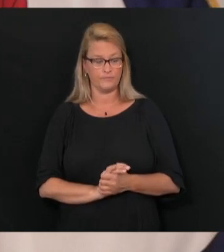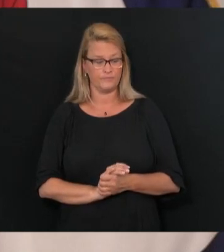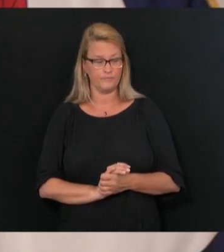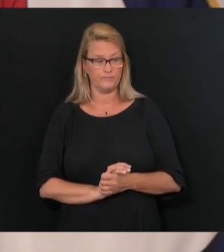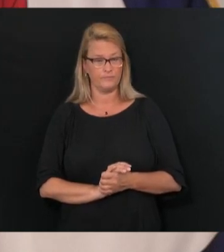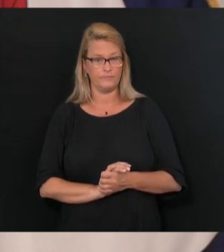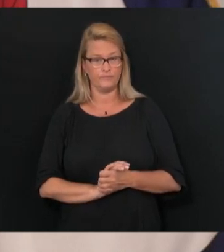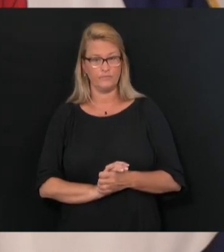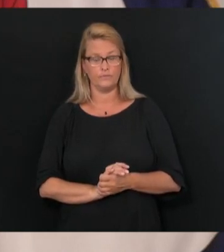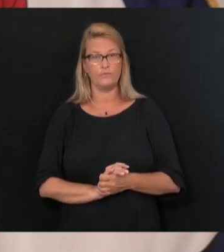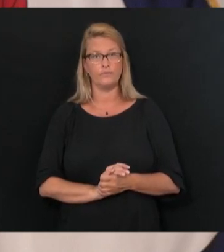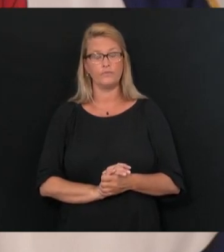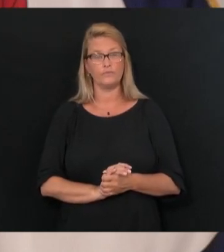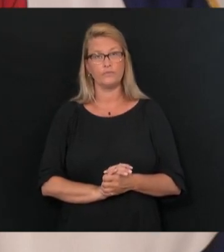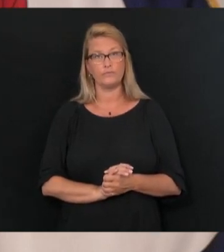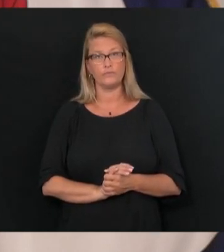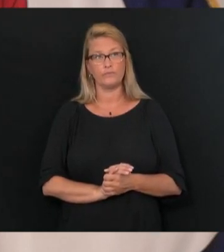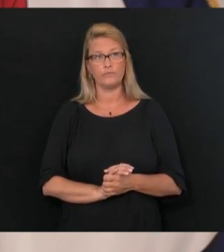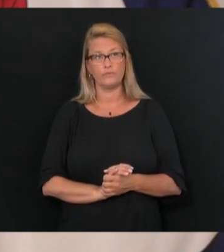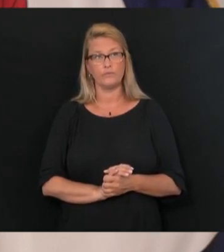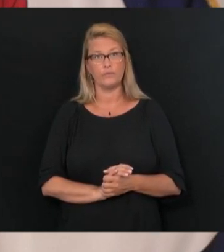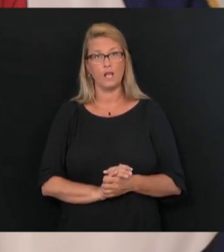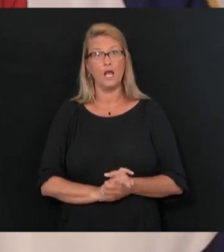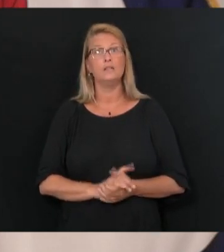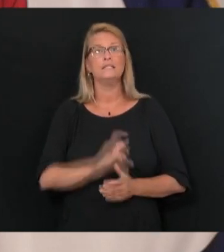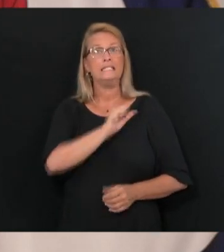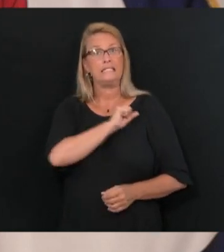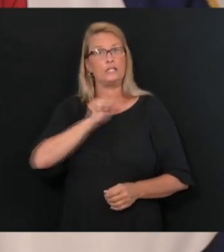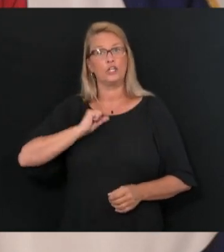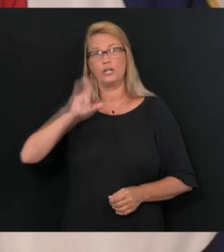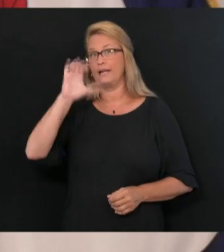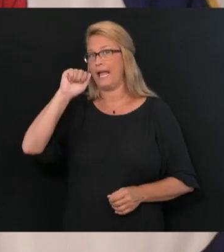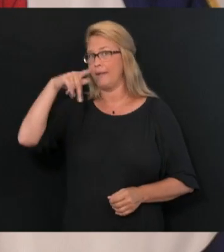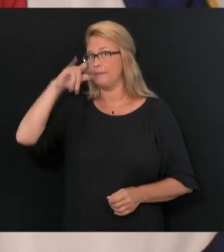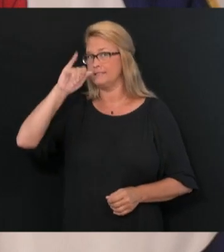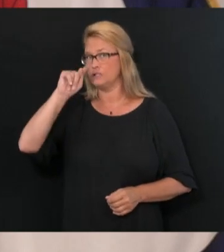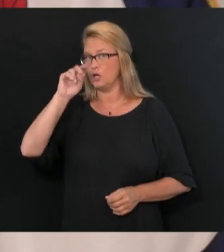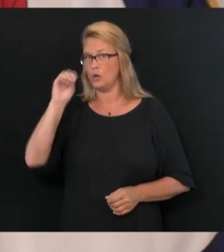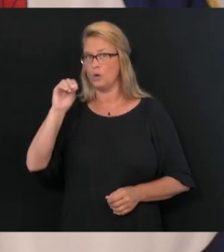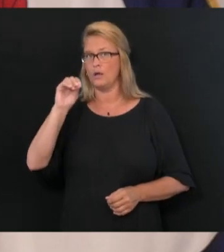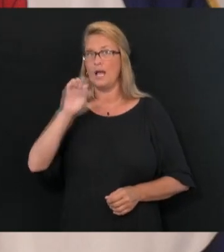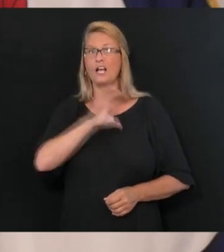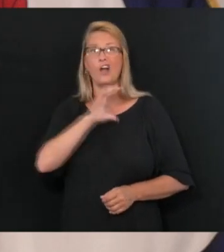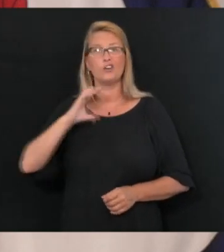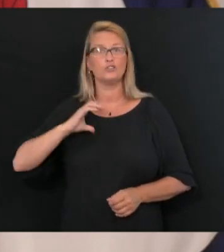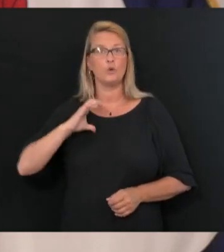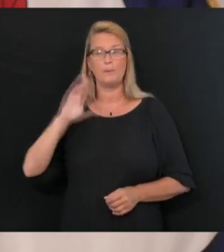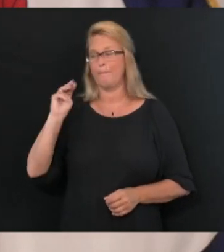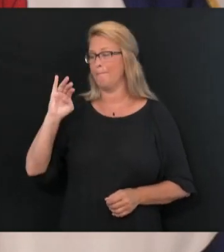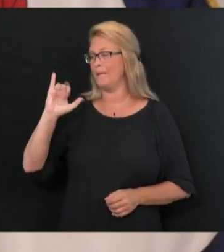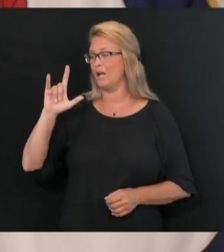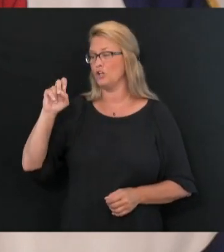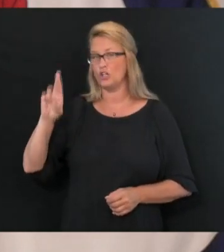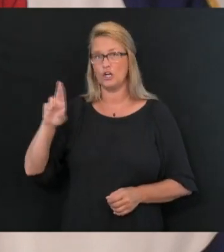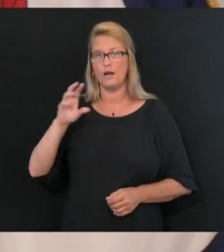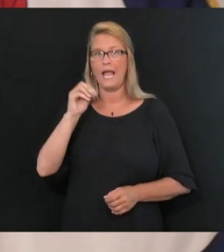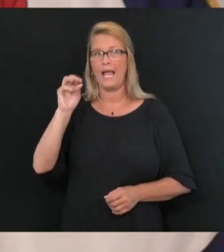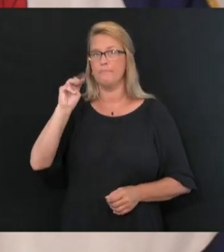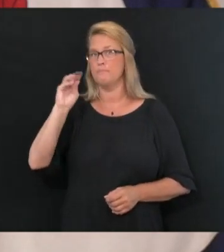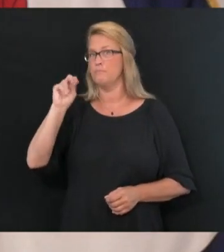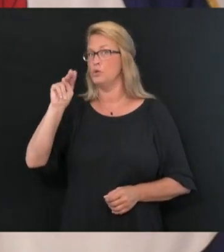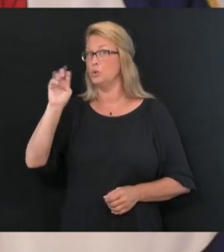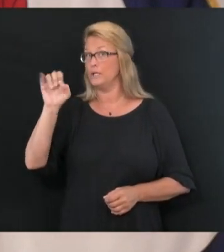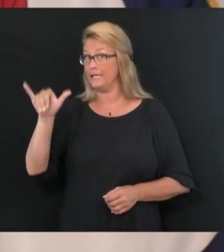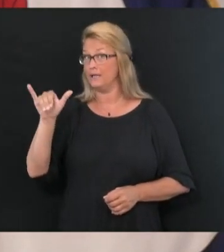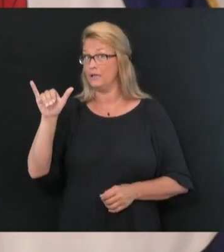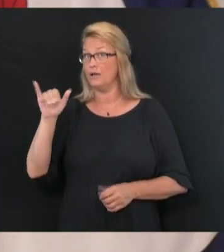but we had Senator Capito, we had Congresswoman Miller and Congressman Mooney there, and